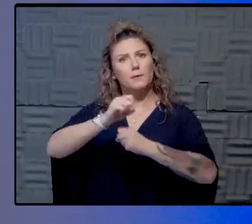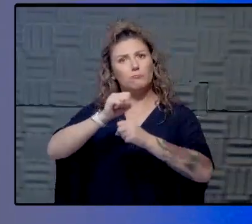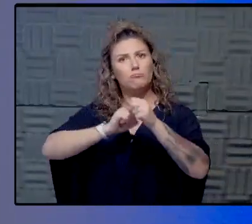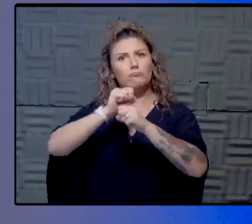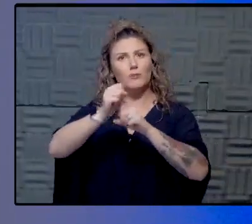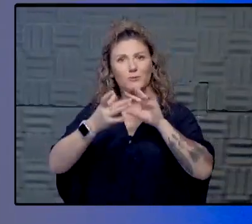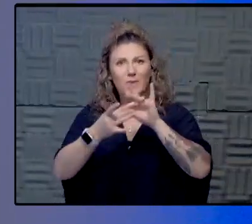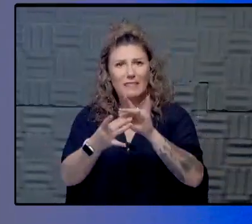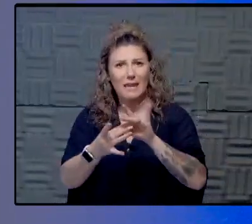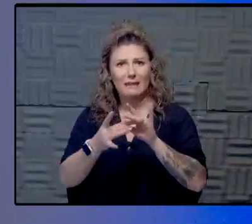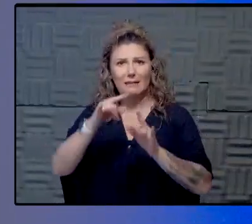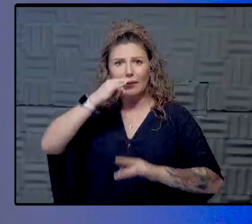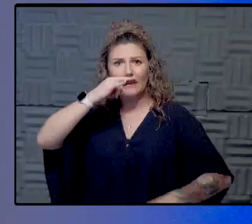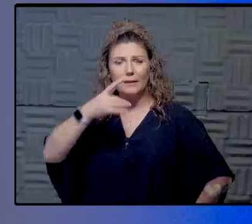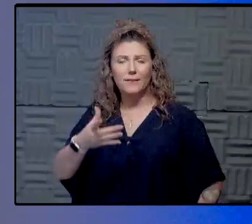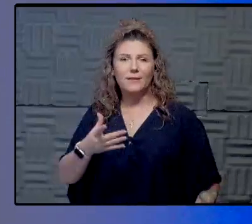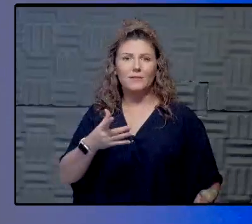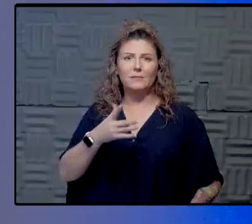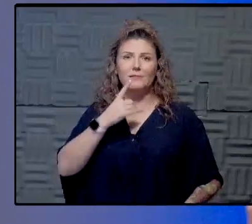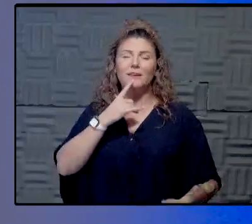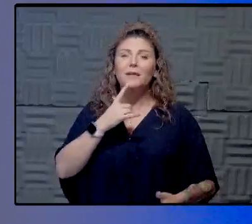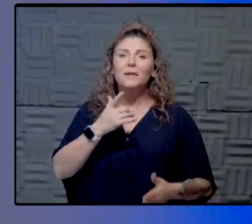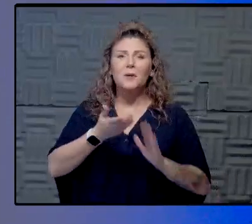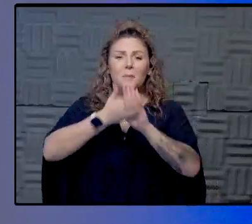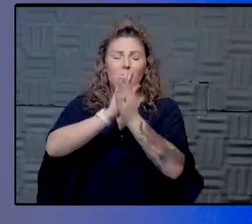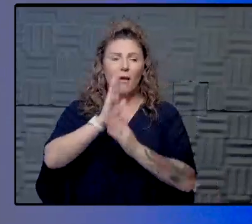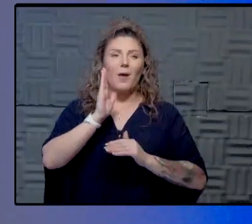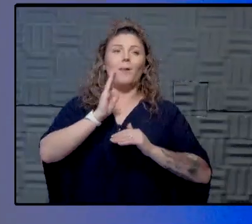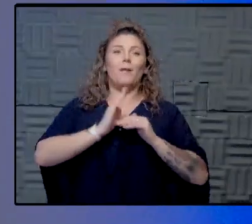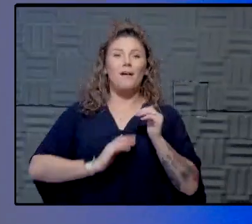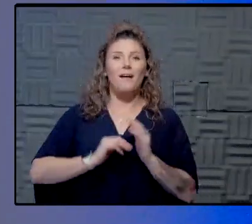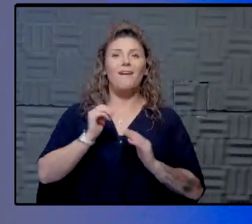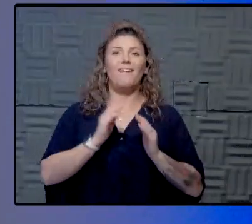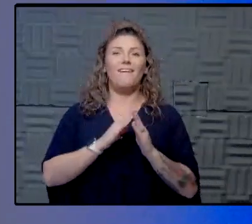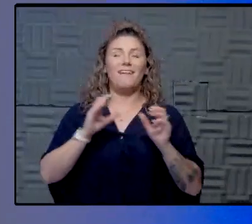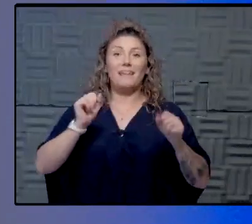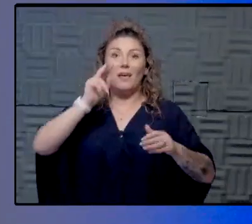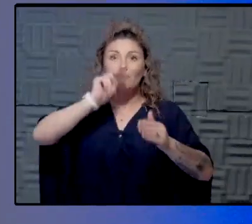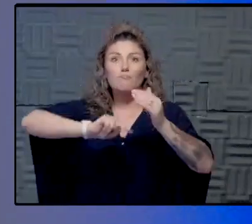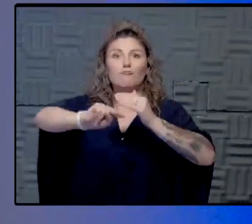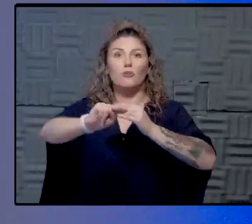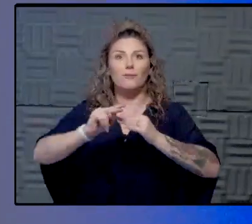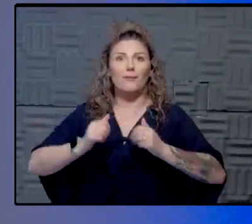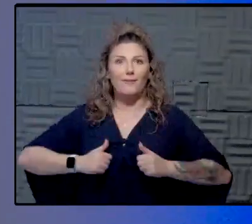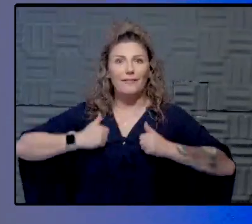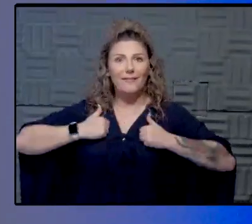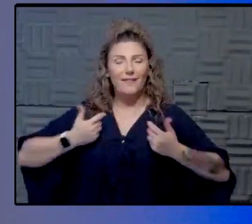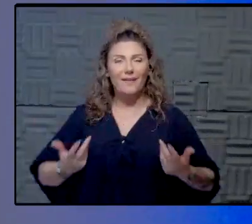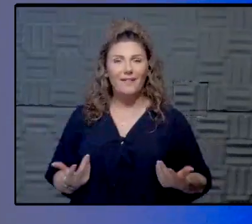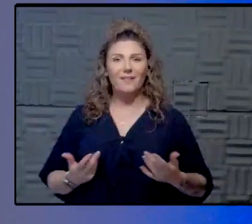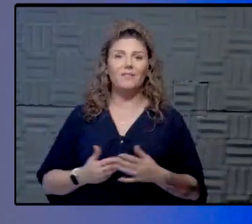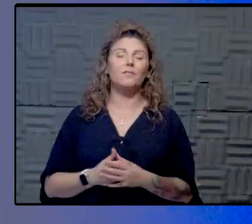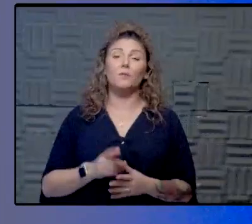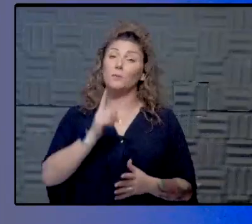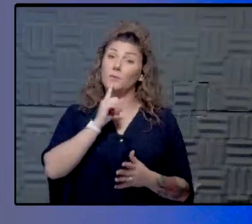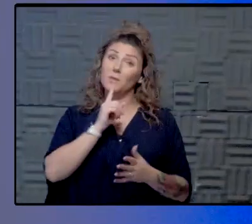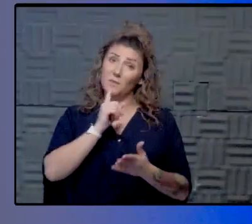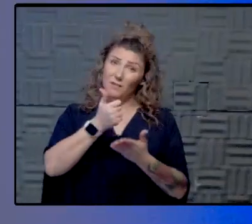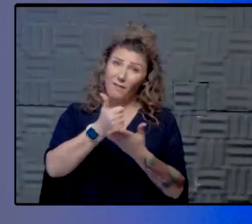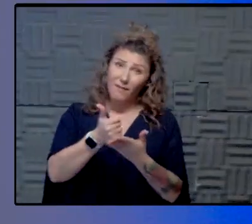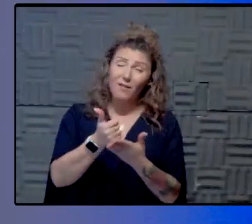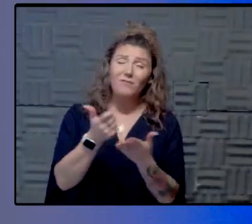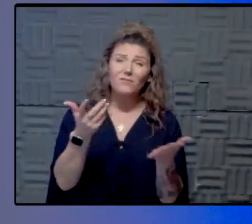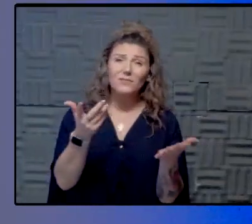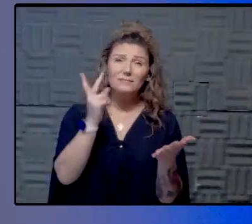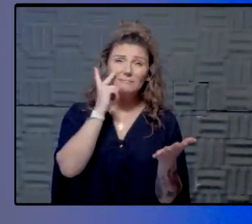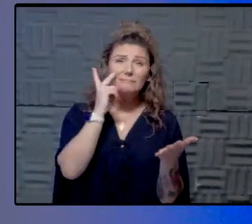kids. That brings a degree of comfort and predictability into their lives. And so it's been very helpful to see